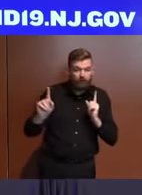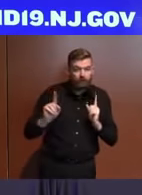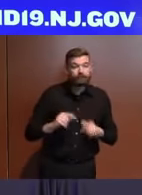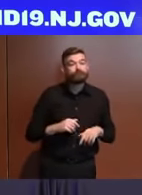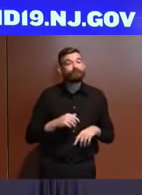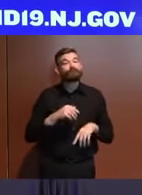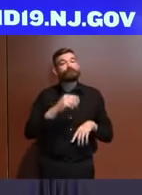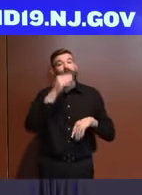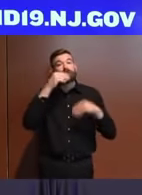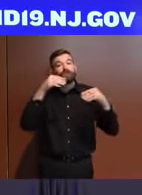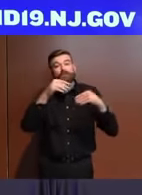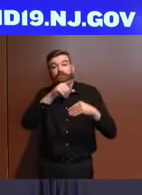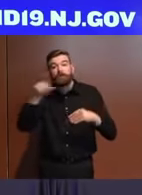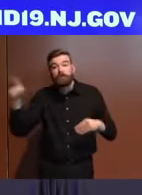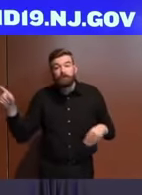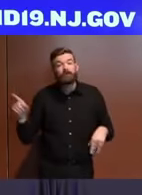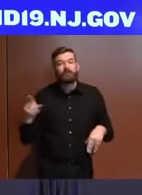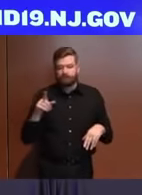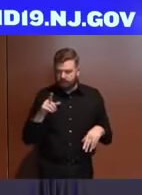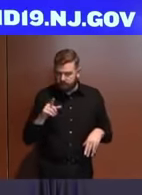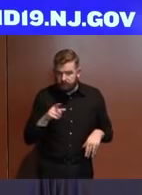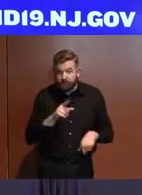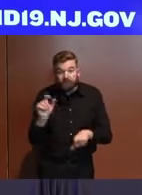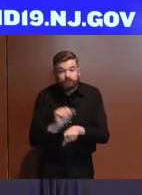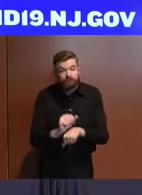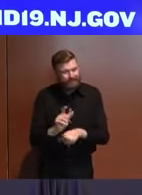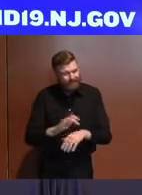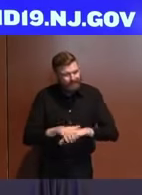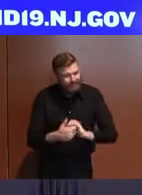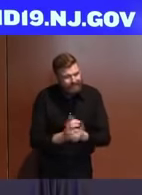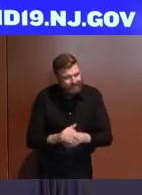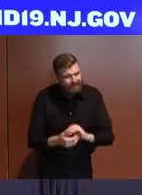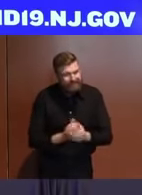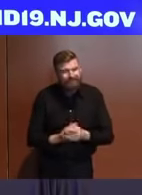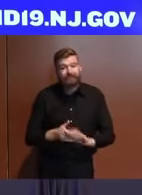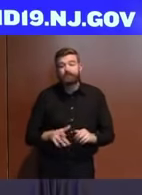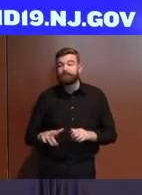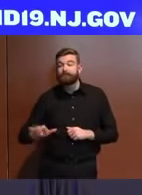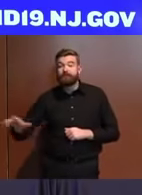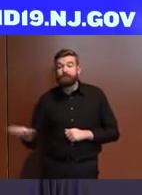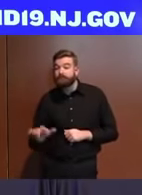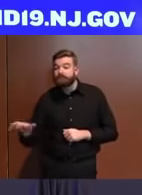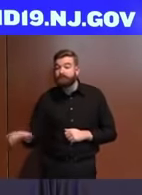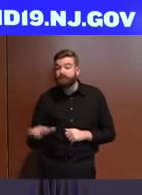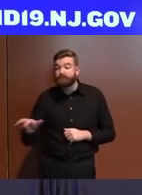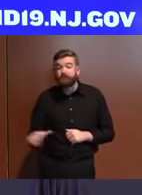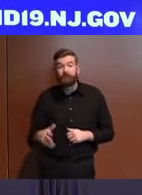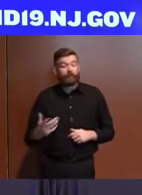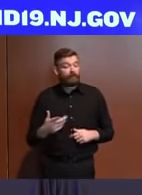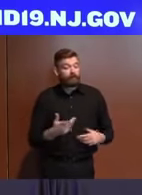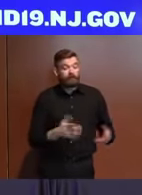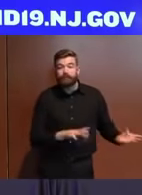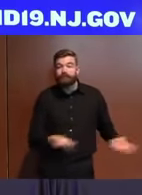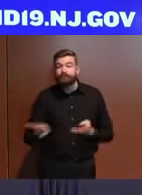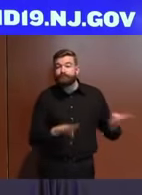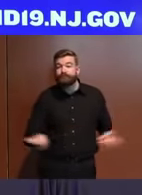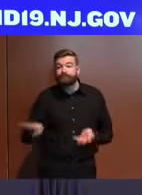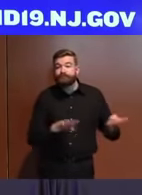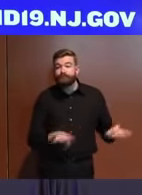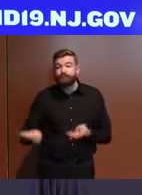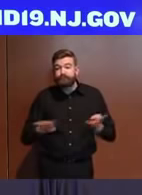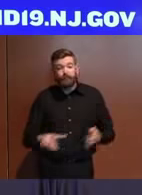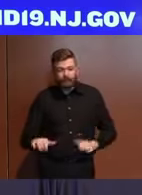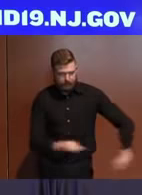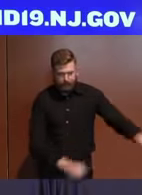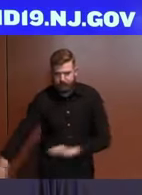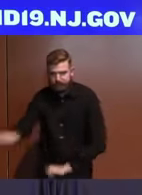hand hygiene and wiping down surfaces, etc. In addition, while there